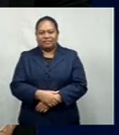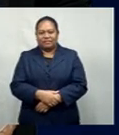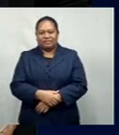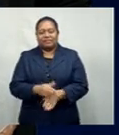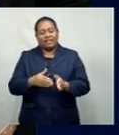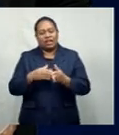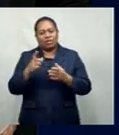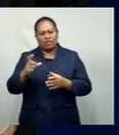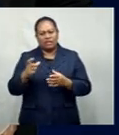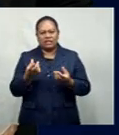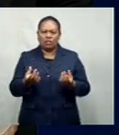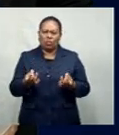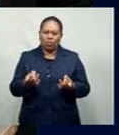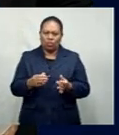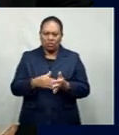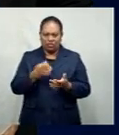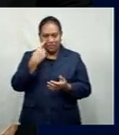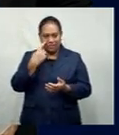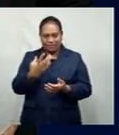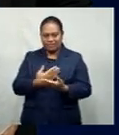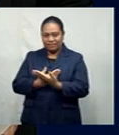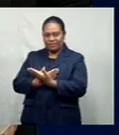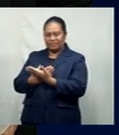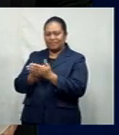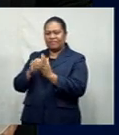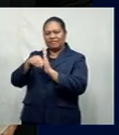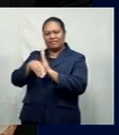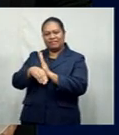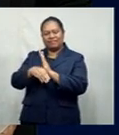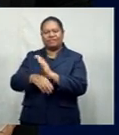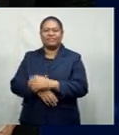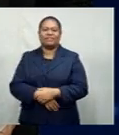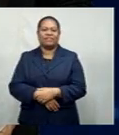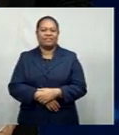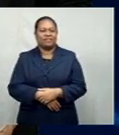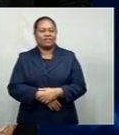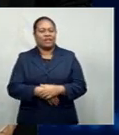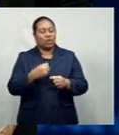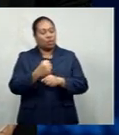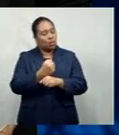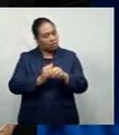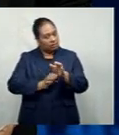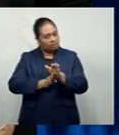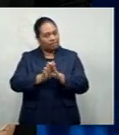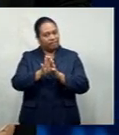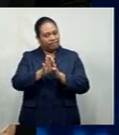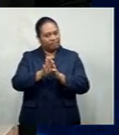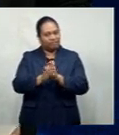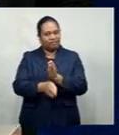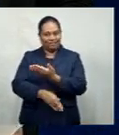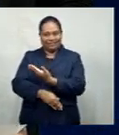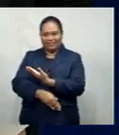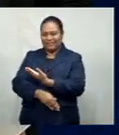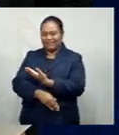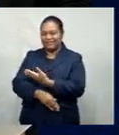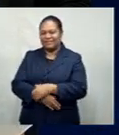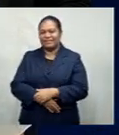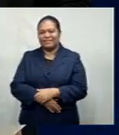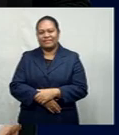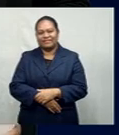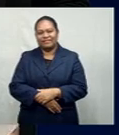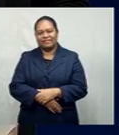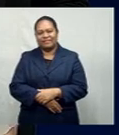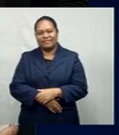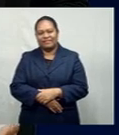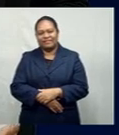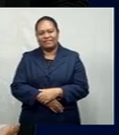commodities market, crude oil declined to end at $74.36 a barrel. Gold rose by 20 cents, ending